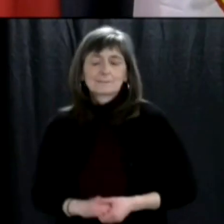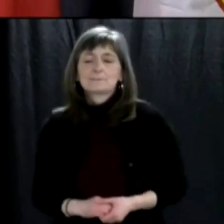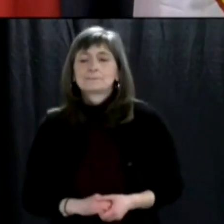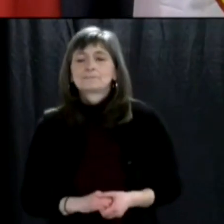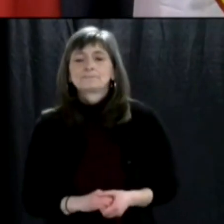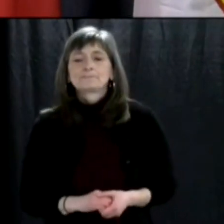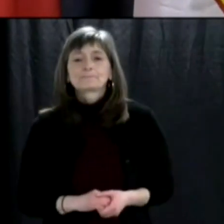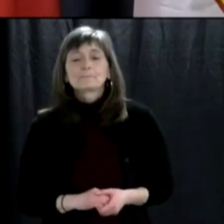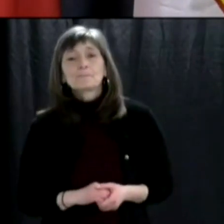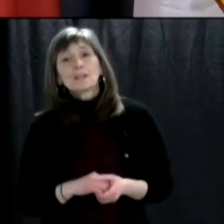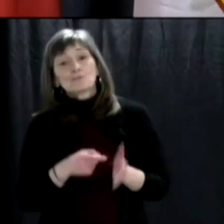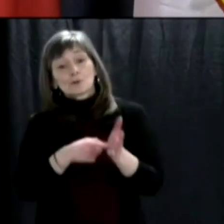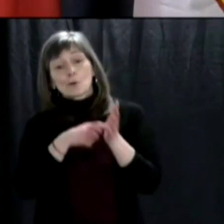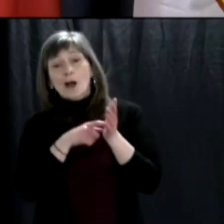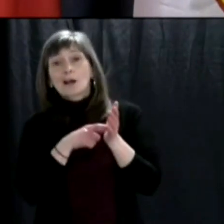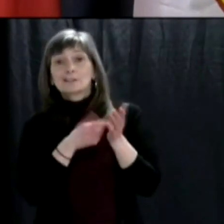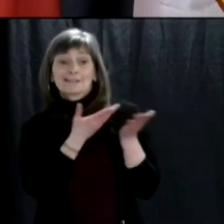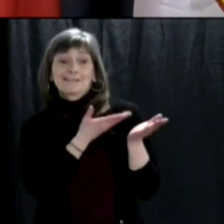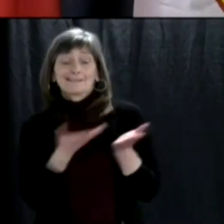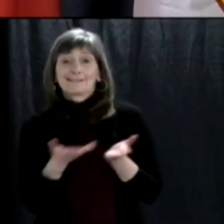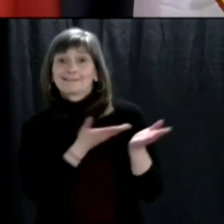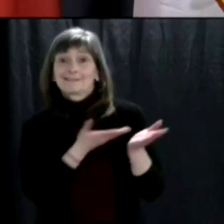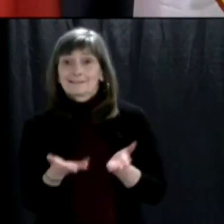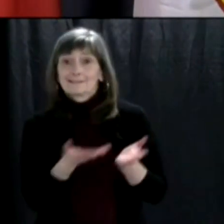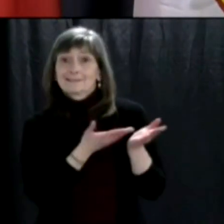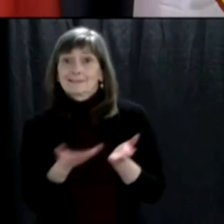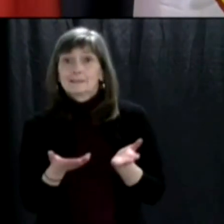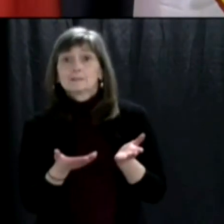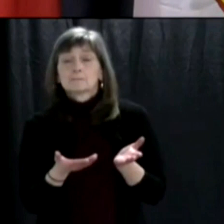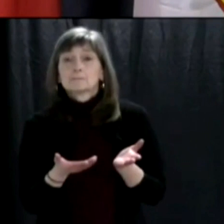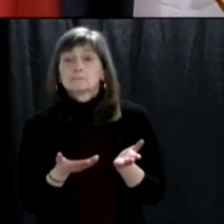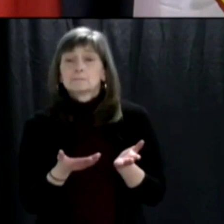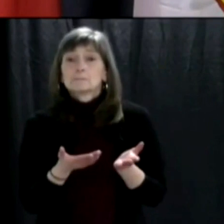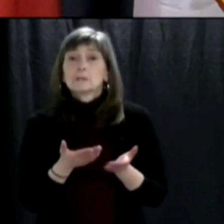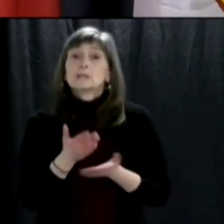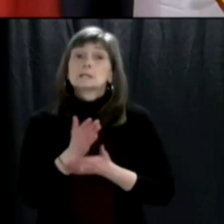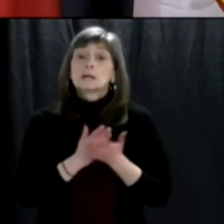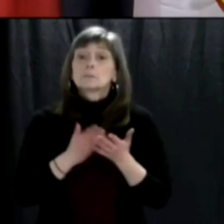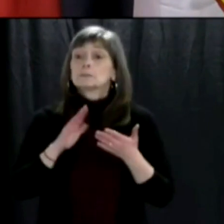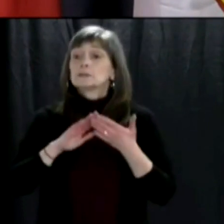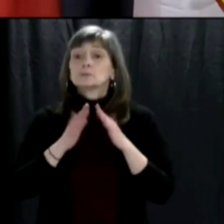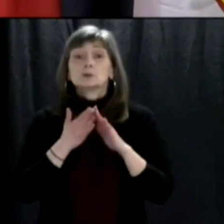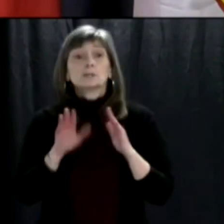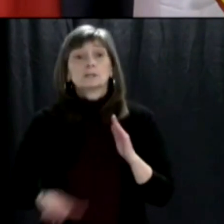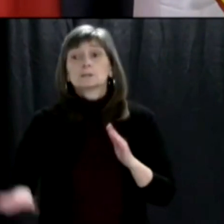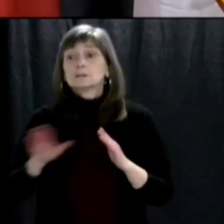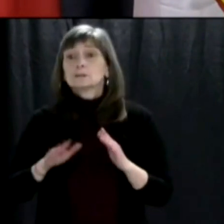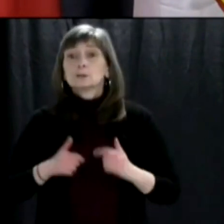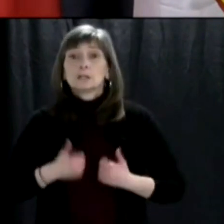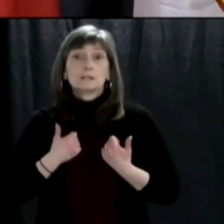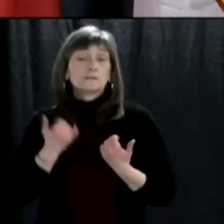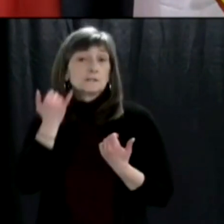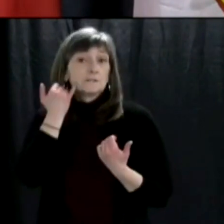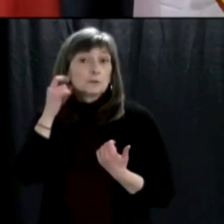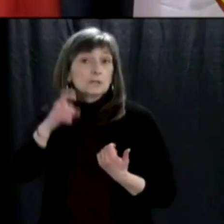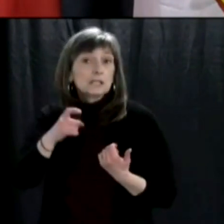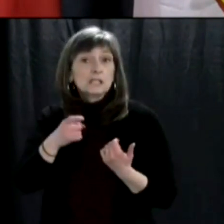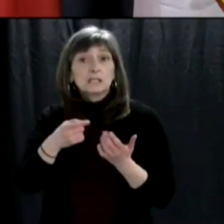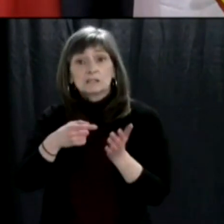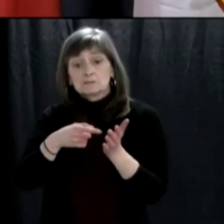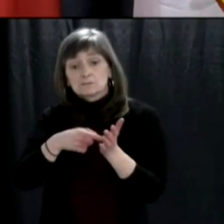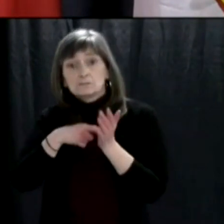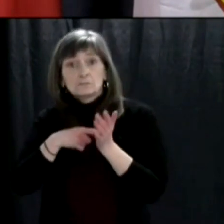of essential goods, people that live in our communities, will you have options to go online if you require essential